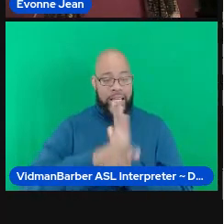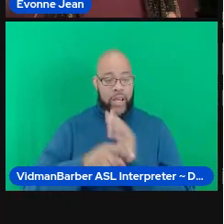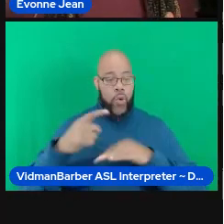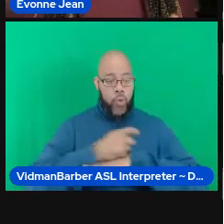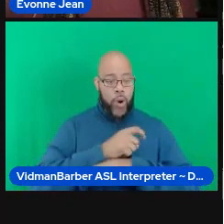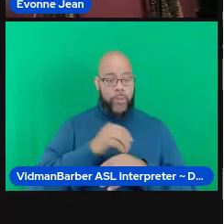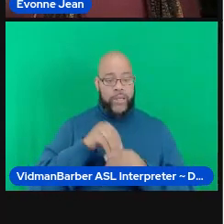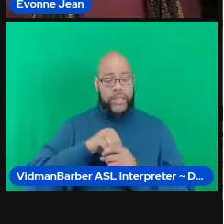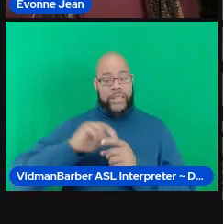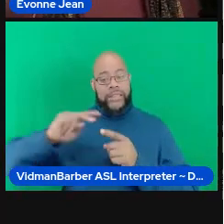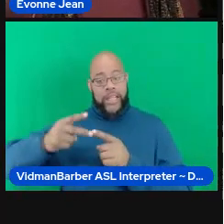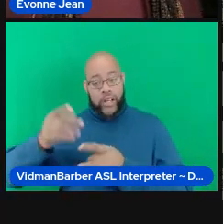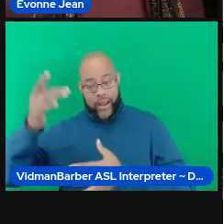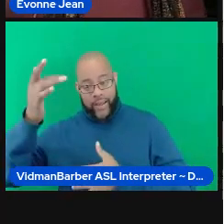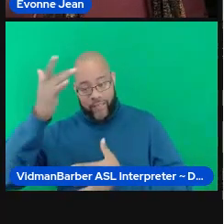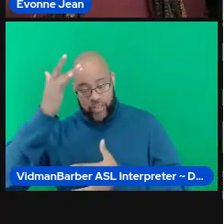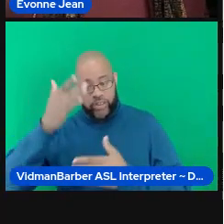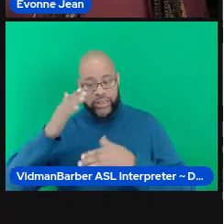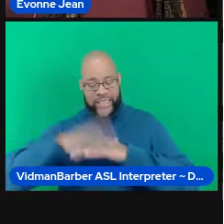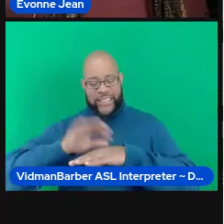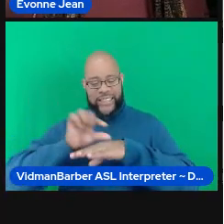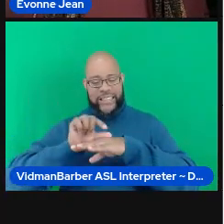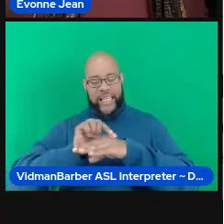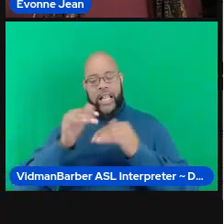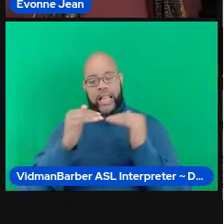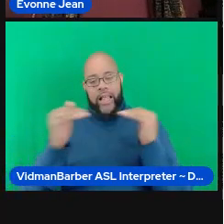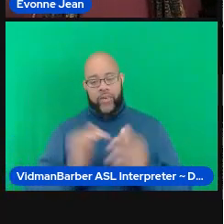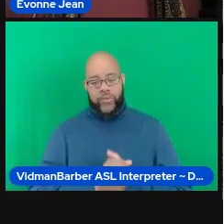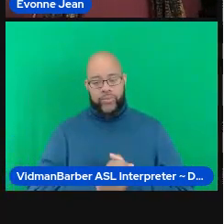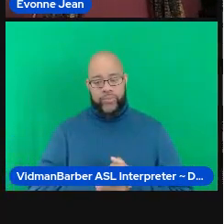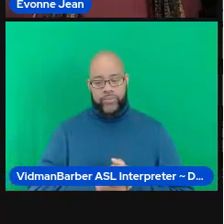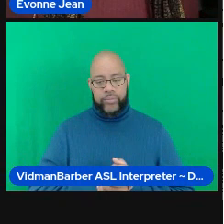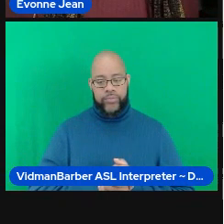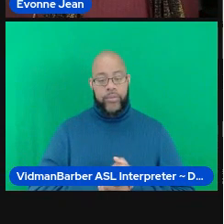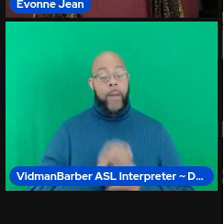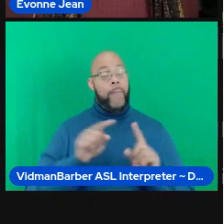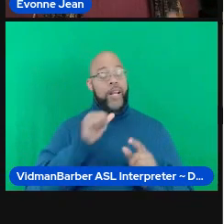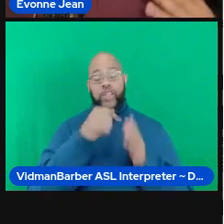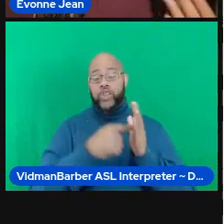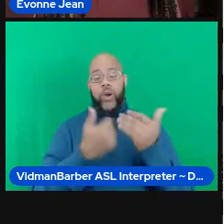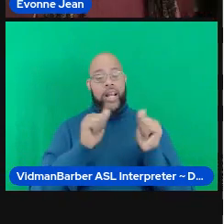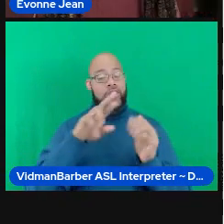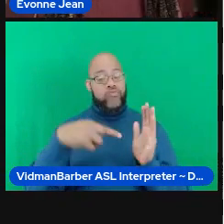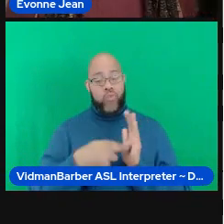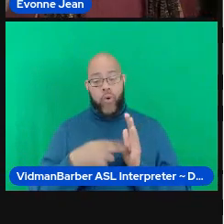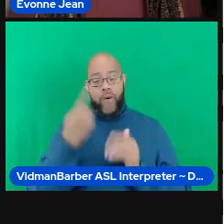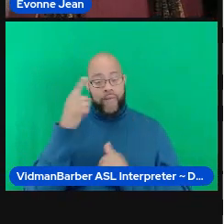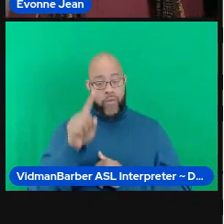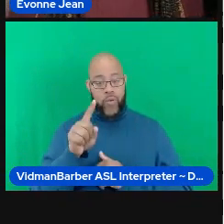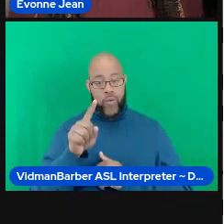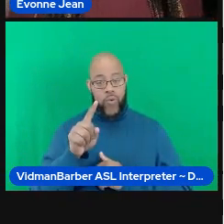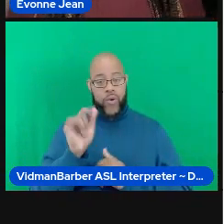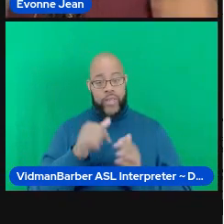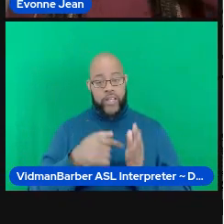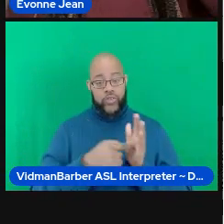secondary infection at the skin. However, these papers did not show any roles for antigen-presenting